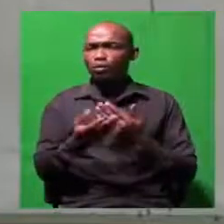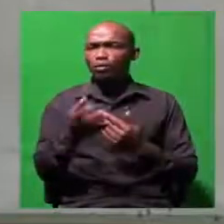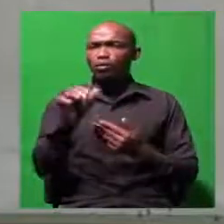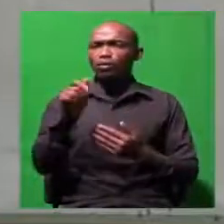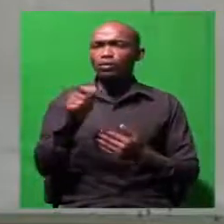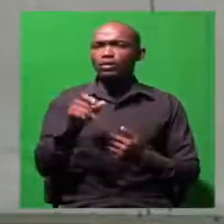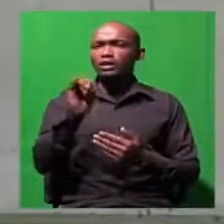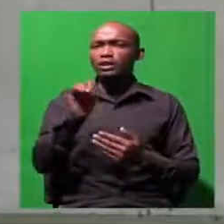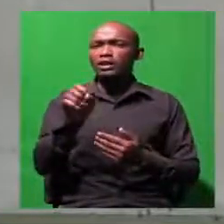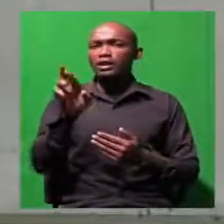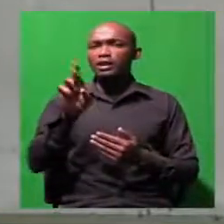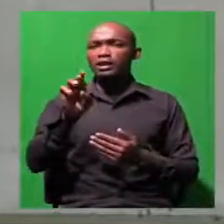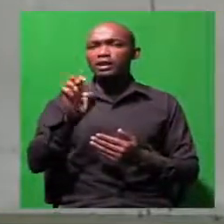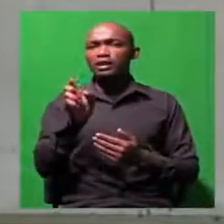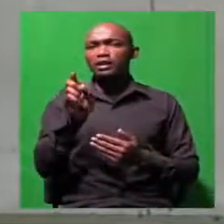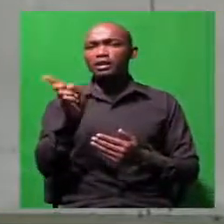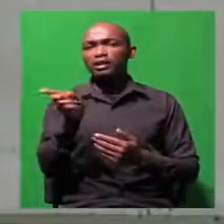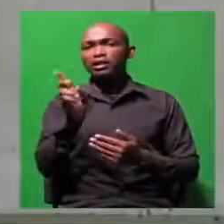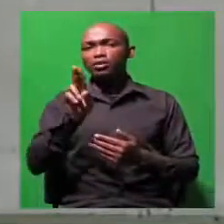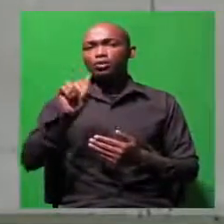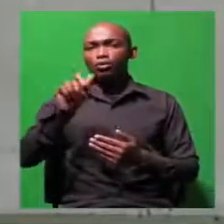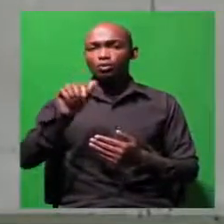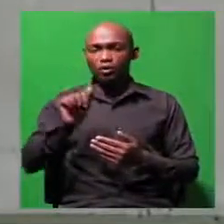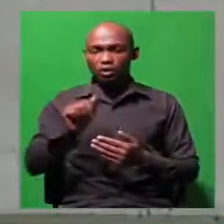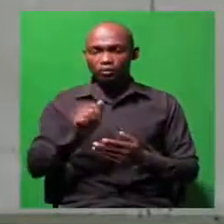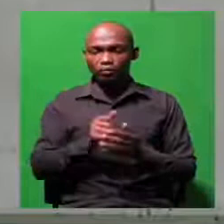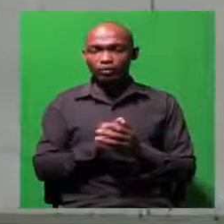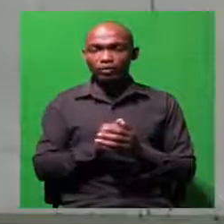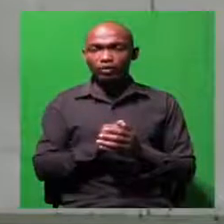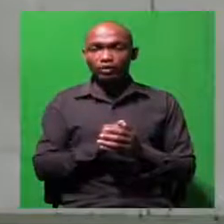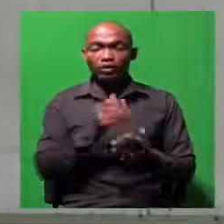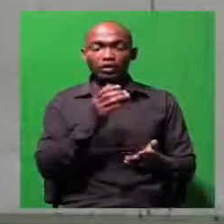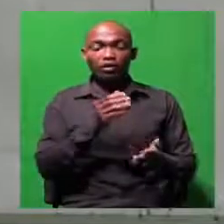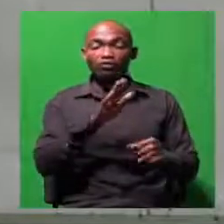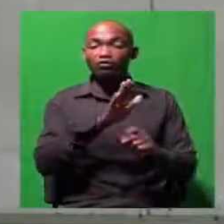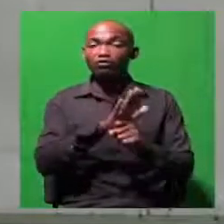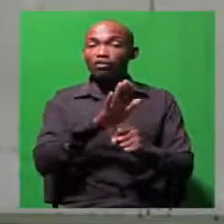the method which is used to measure the volume of the irregular object